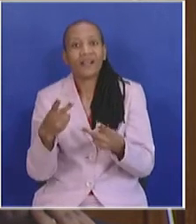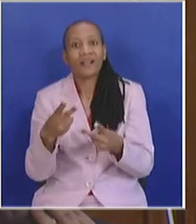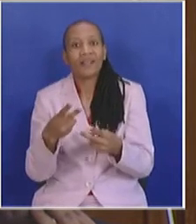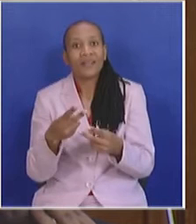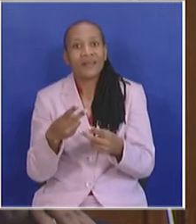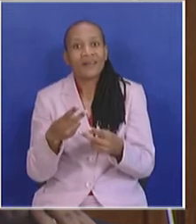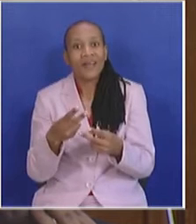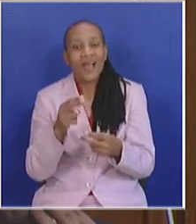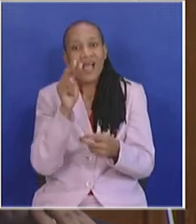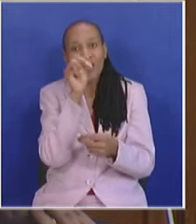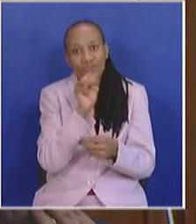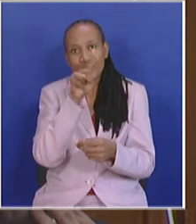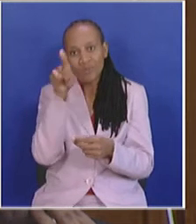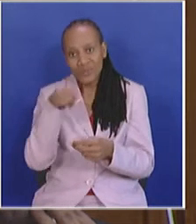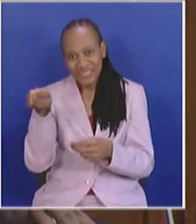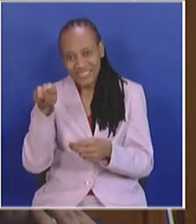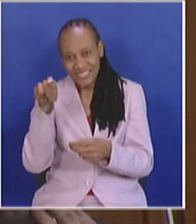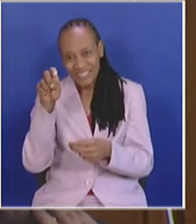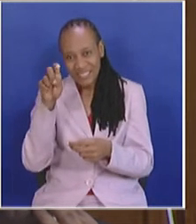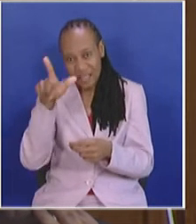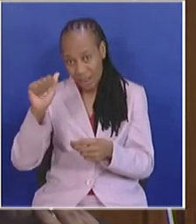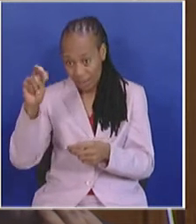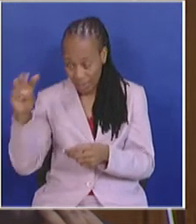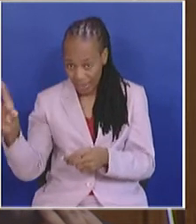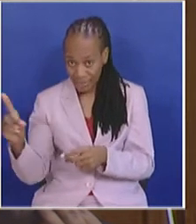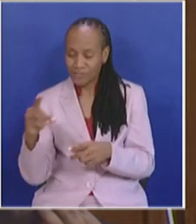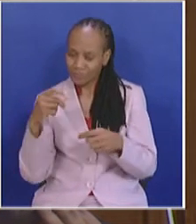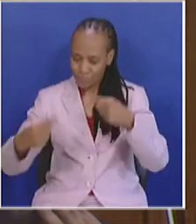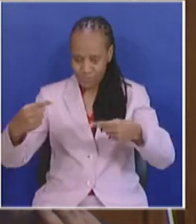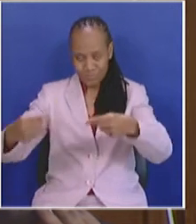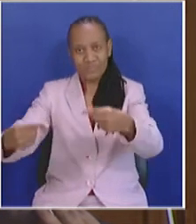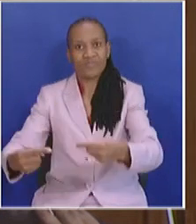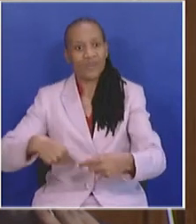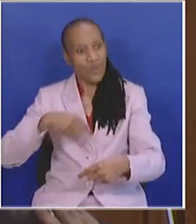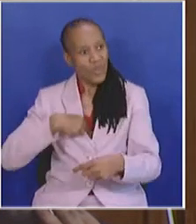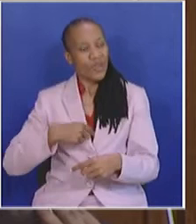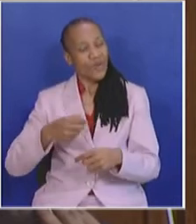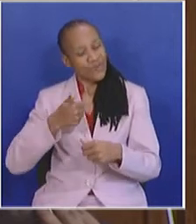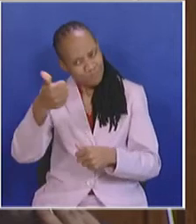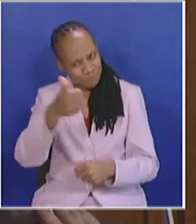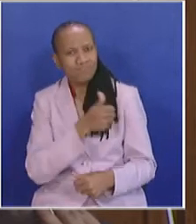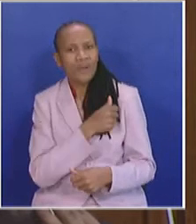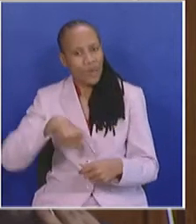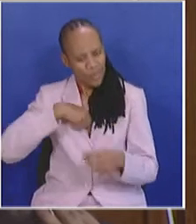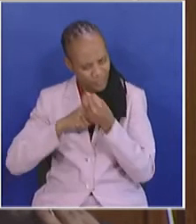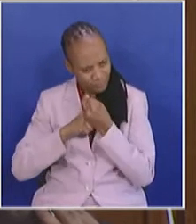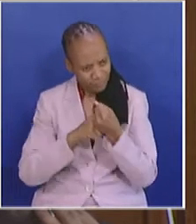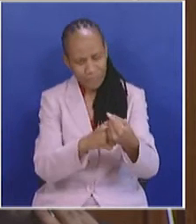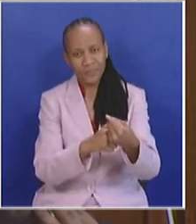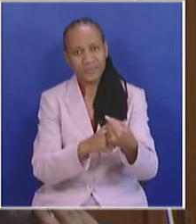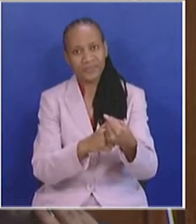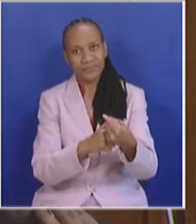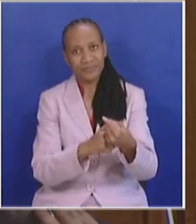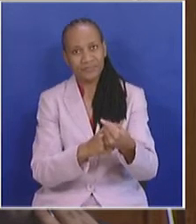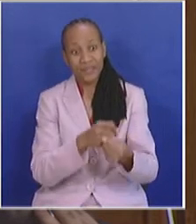Blacks, on Saturday, the 24th of October. That as a nation, we want them to know we are supporting them and that they